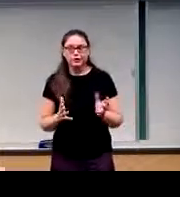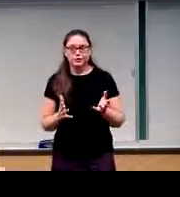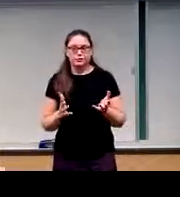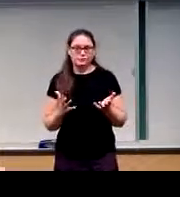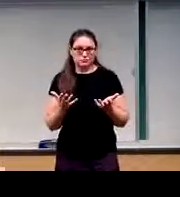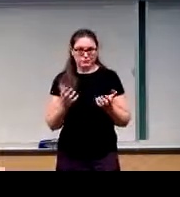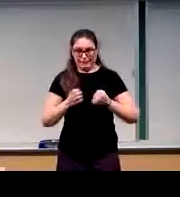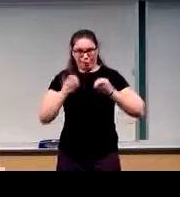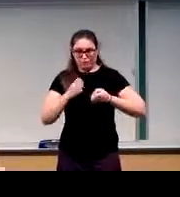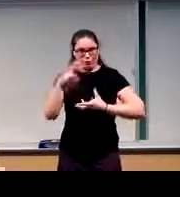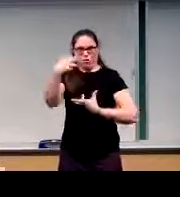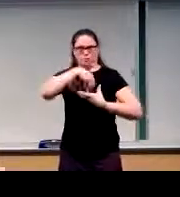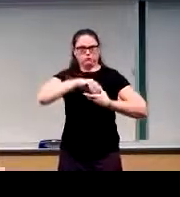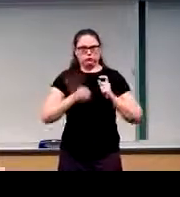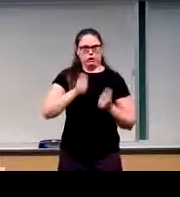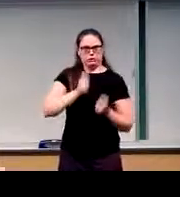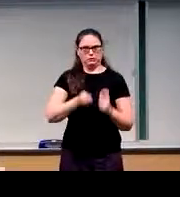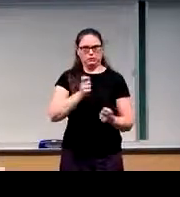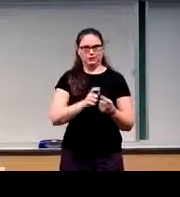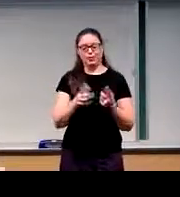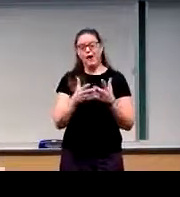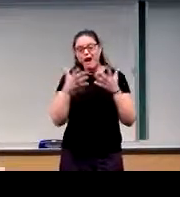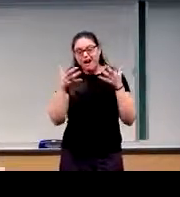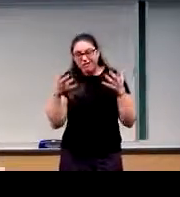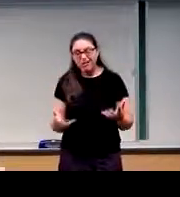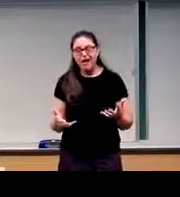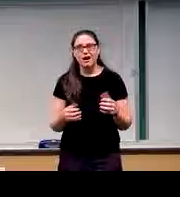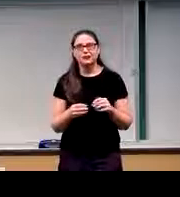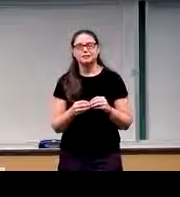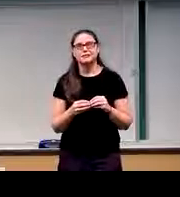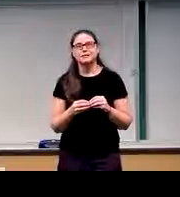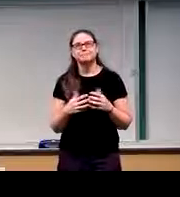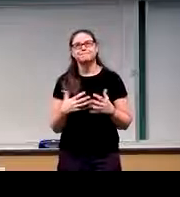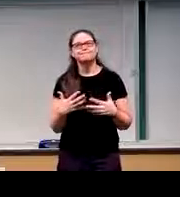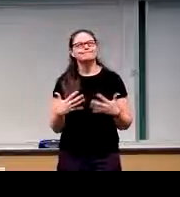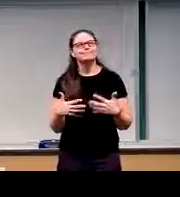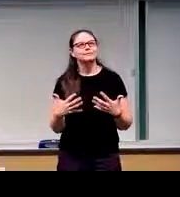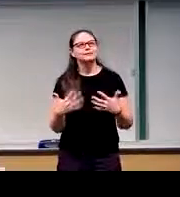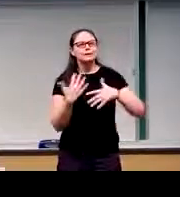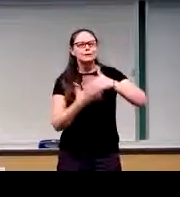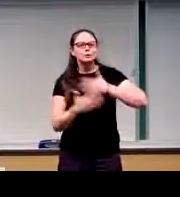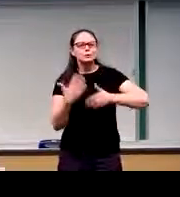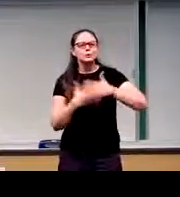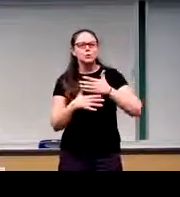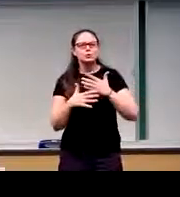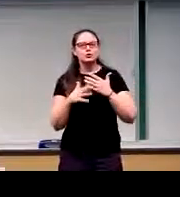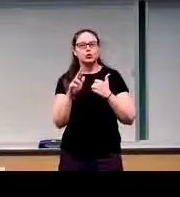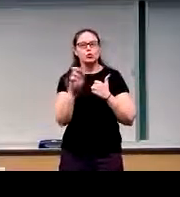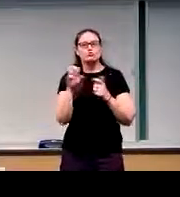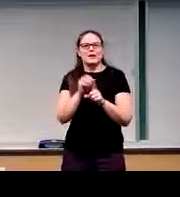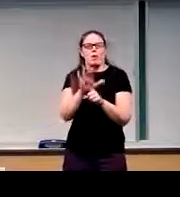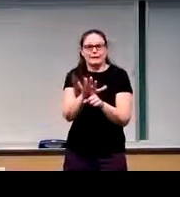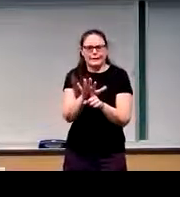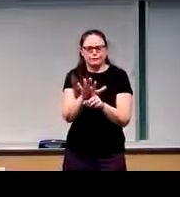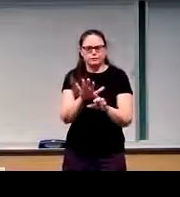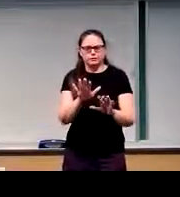socially. Adolescents go through a period of social reorienting where